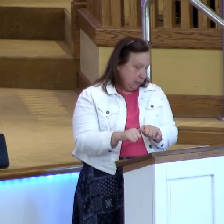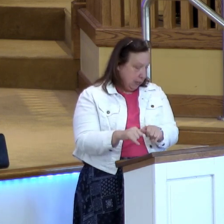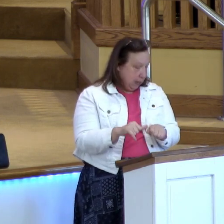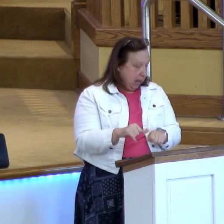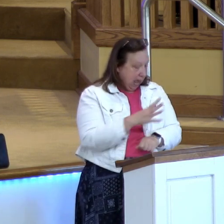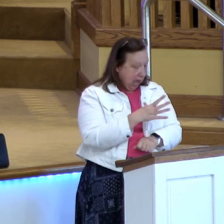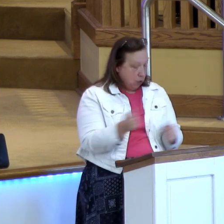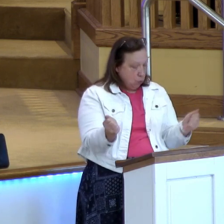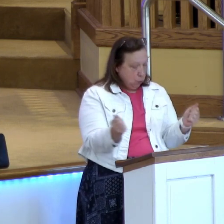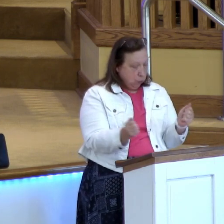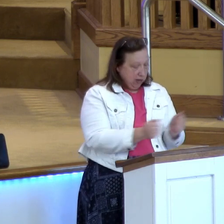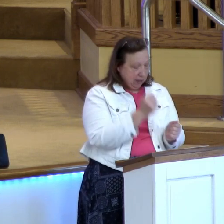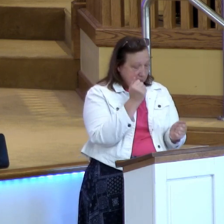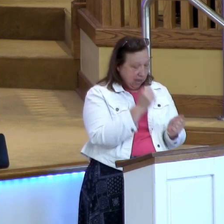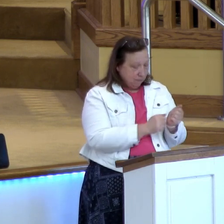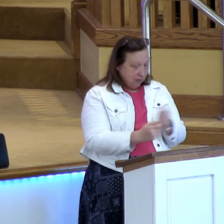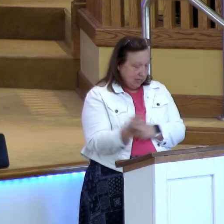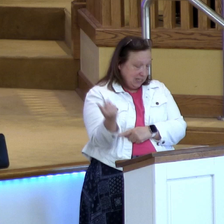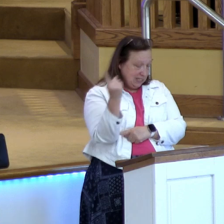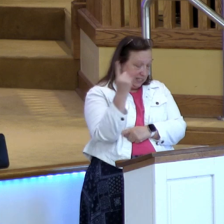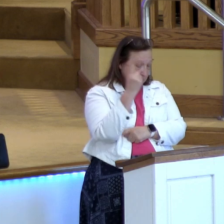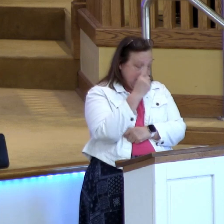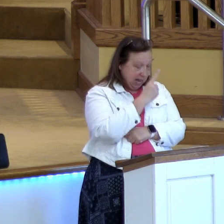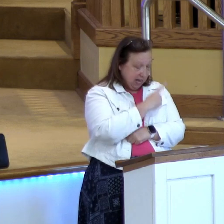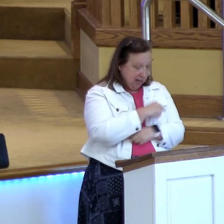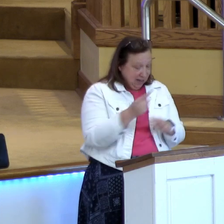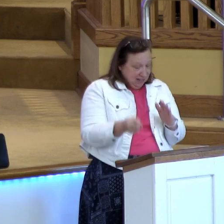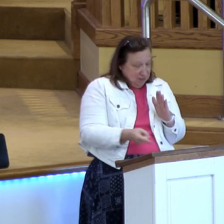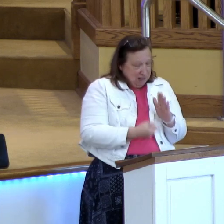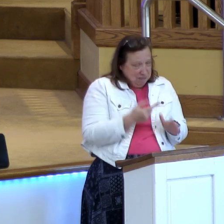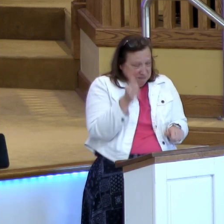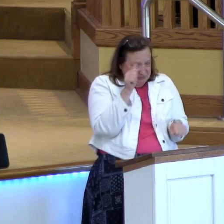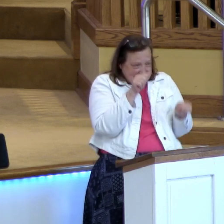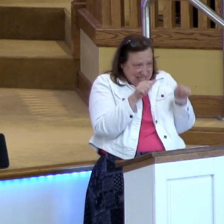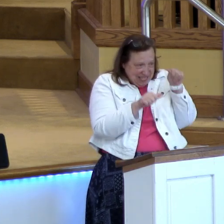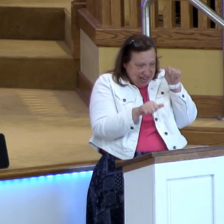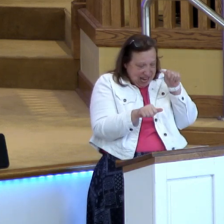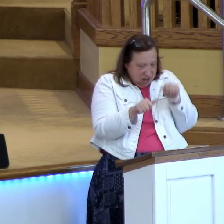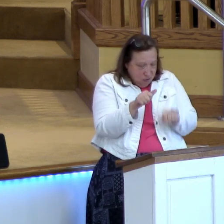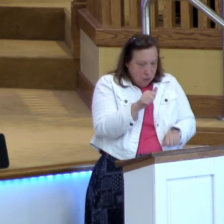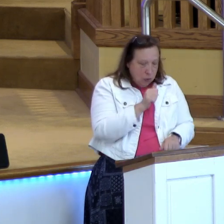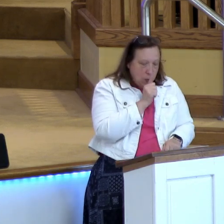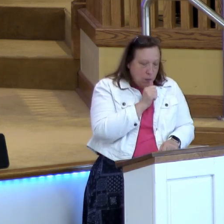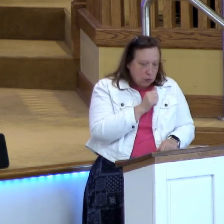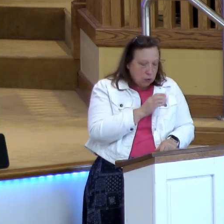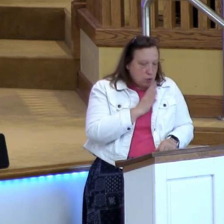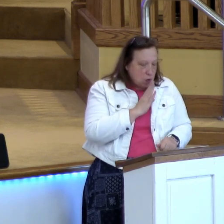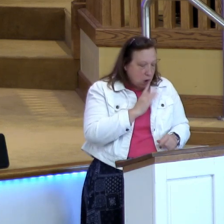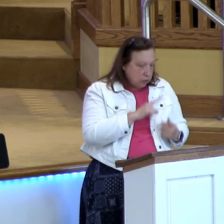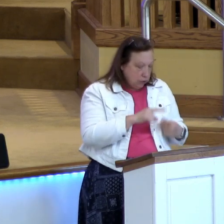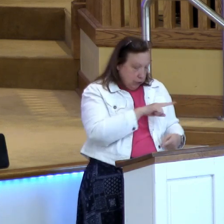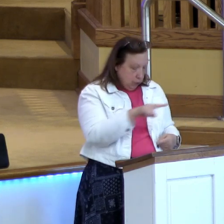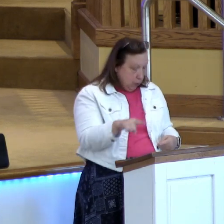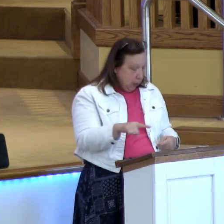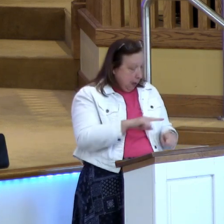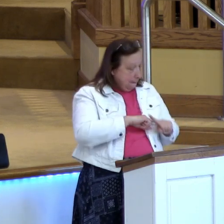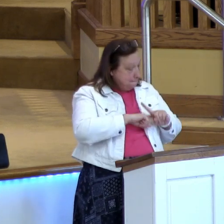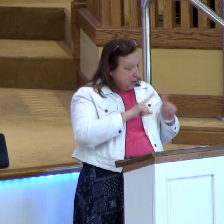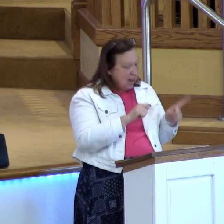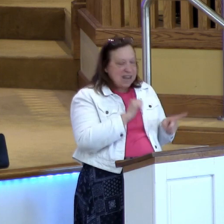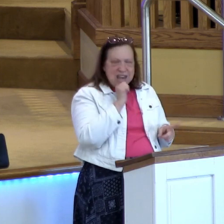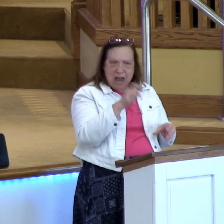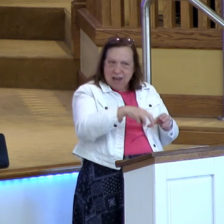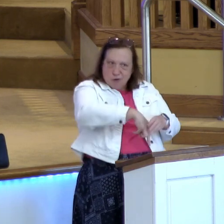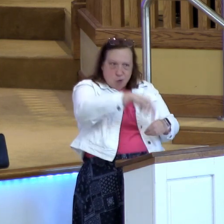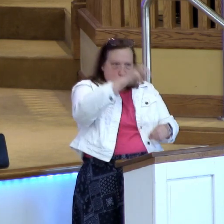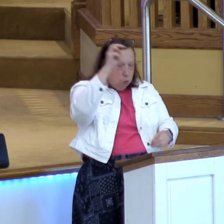And with every passing day, doubt whispers, oh, but don't give